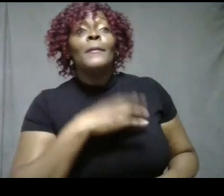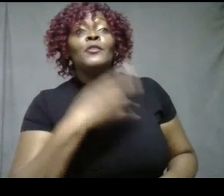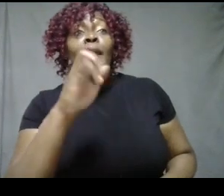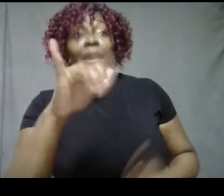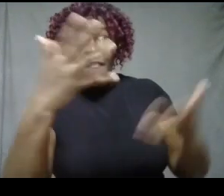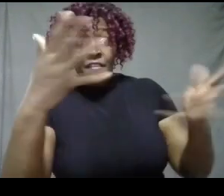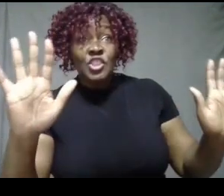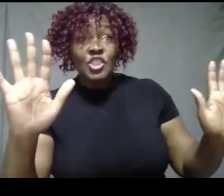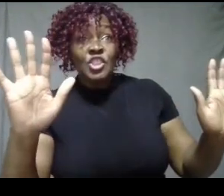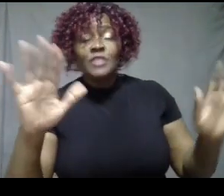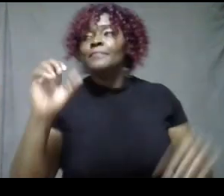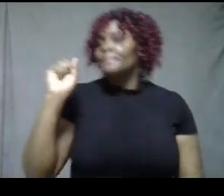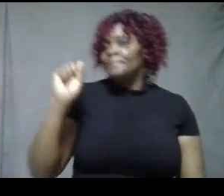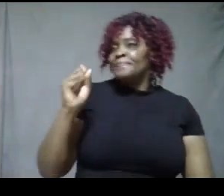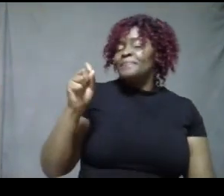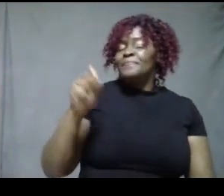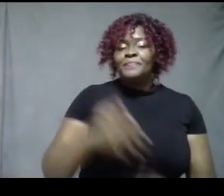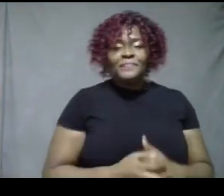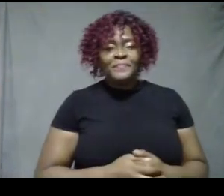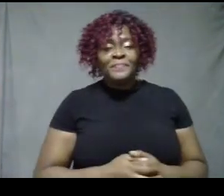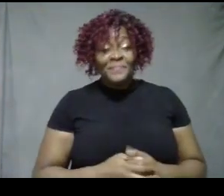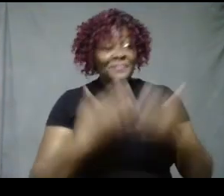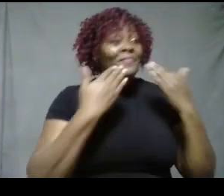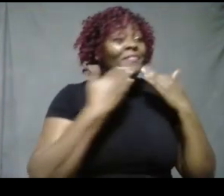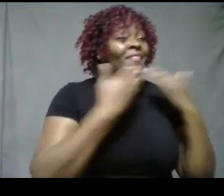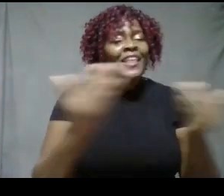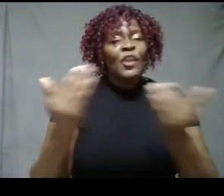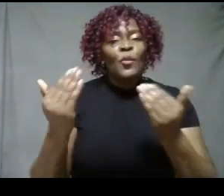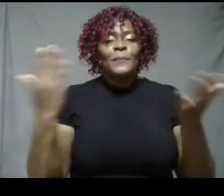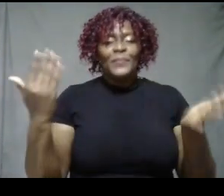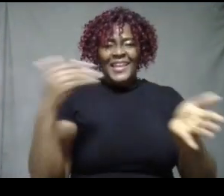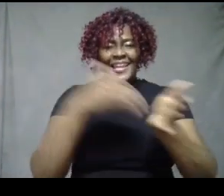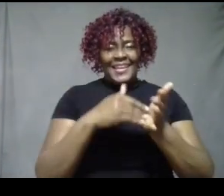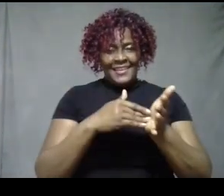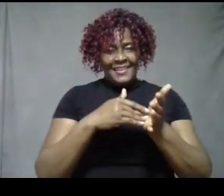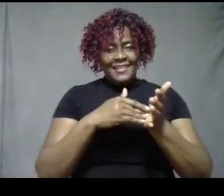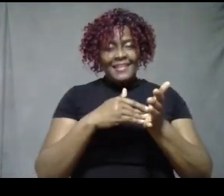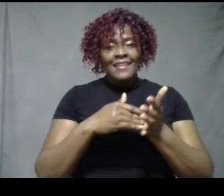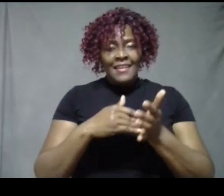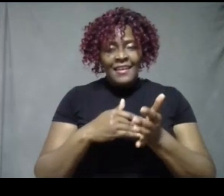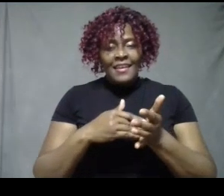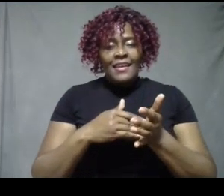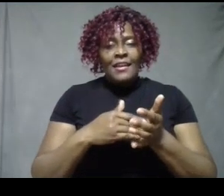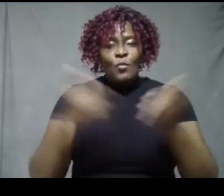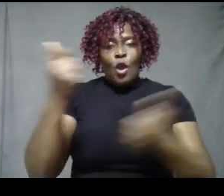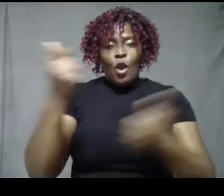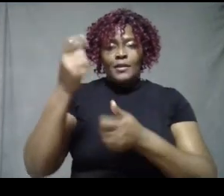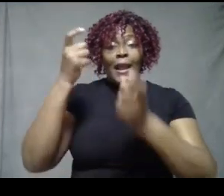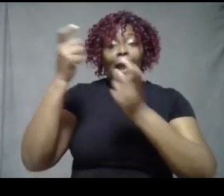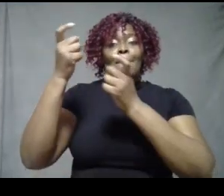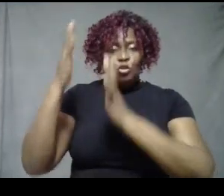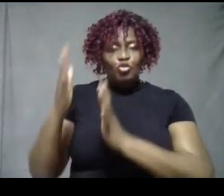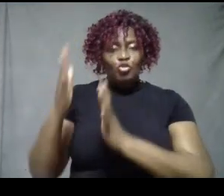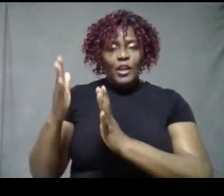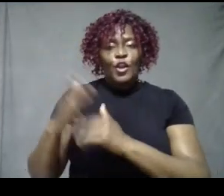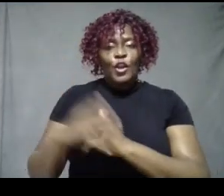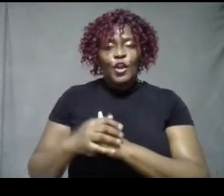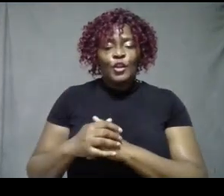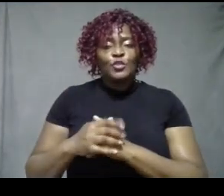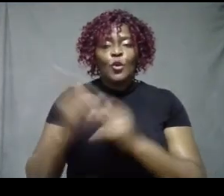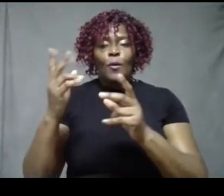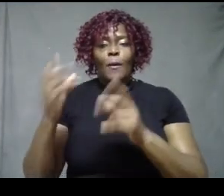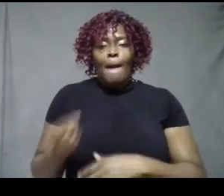Yes. All right. Thank you, everyone. Again, we are under administrative, appointing eligible members of the community to serve in vacant positions